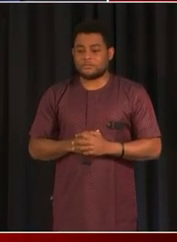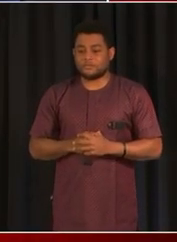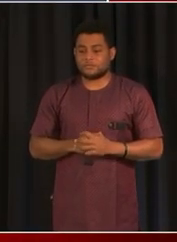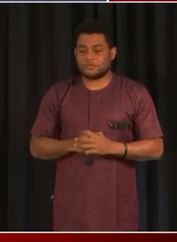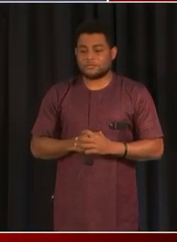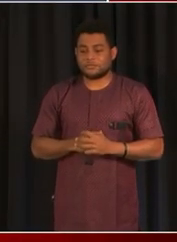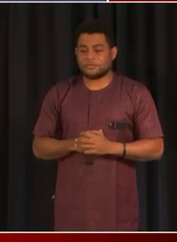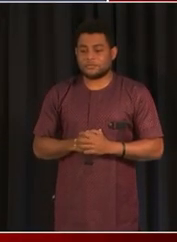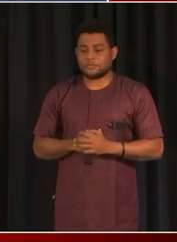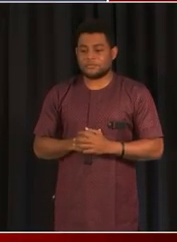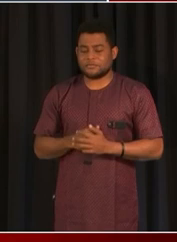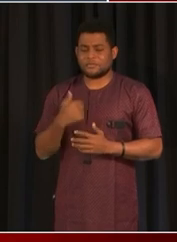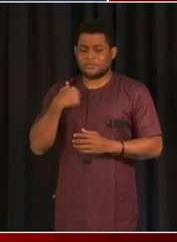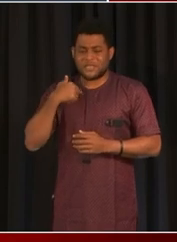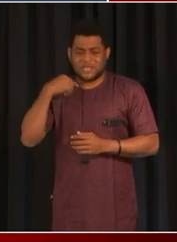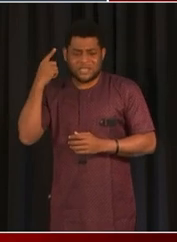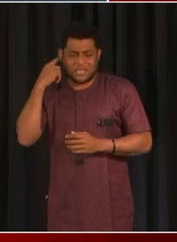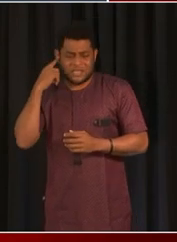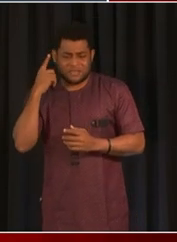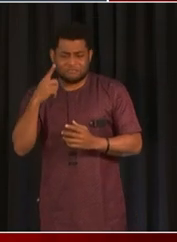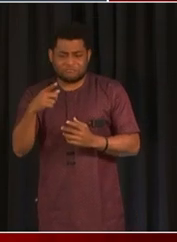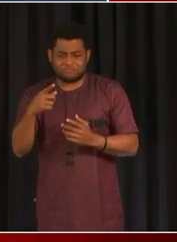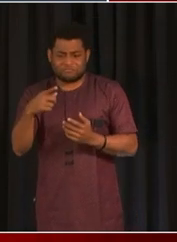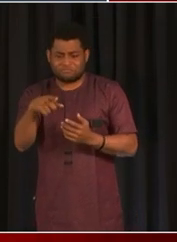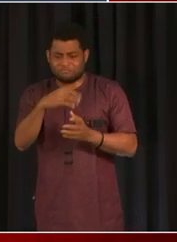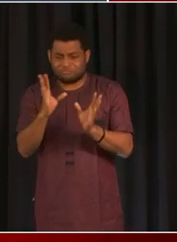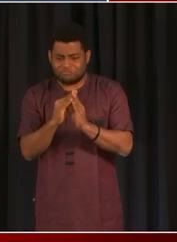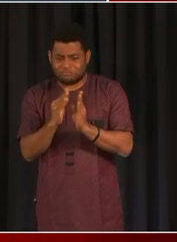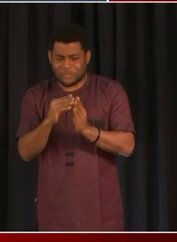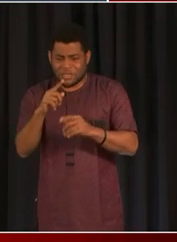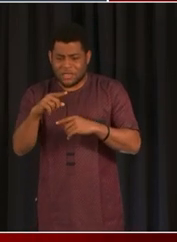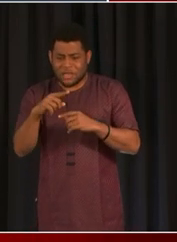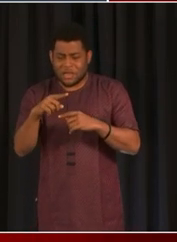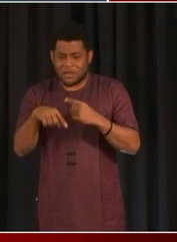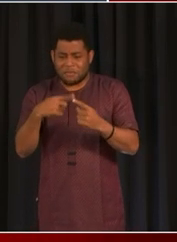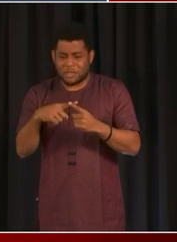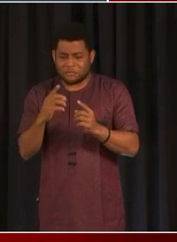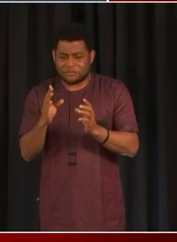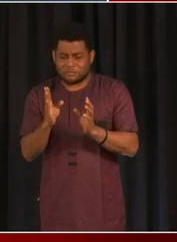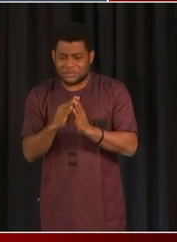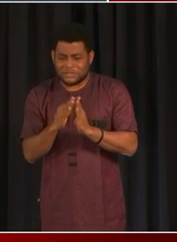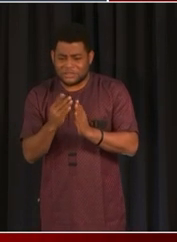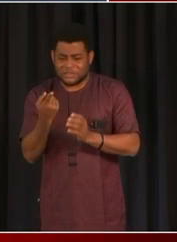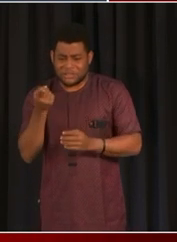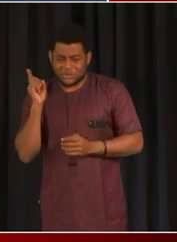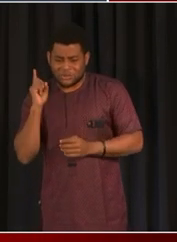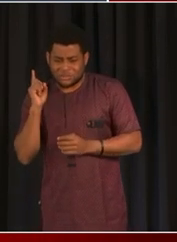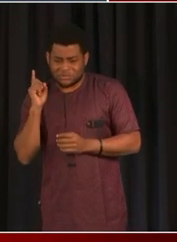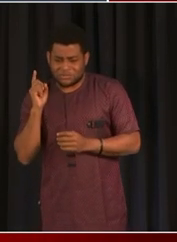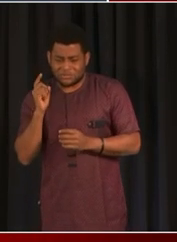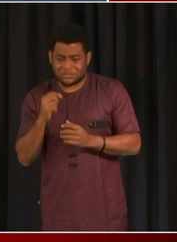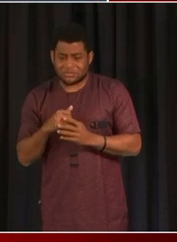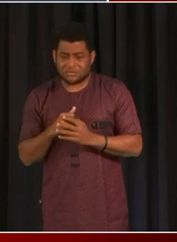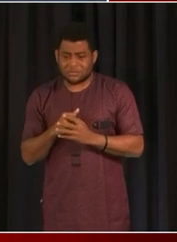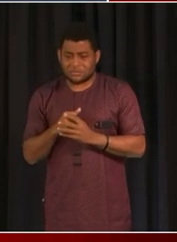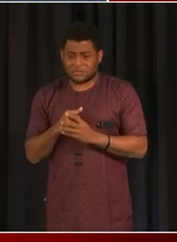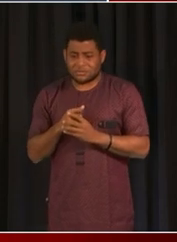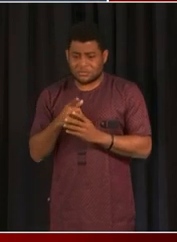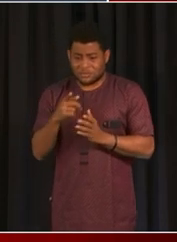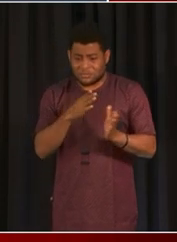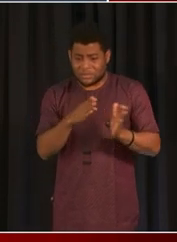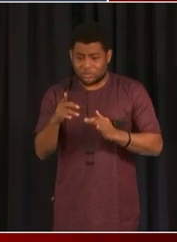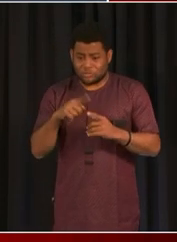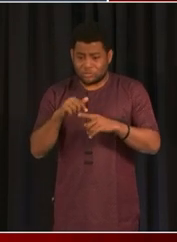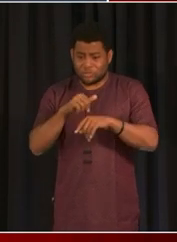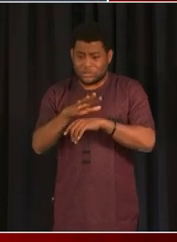Friday with a regional effort there. Can you tell us, did anyone from DC participate in this? And if there's a holdup,